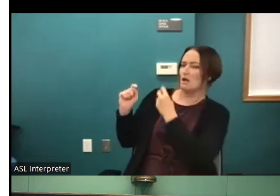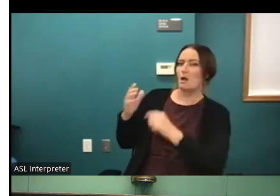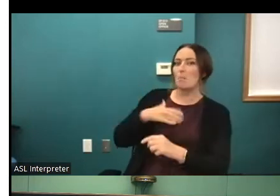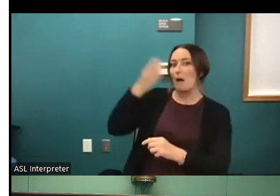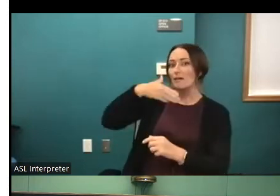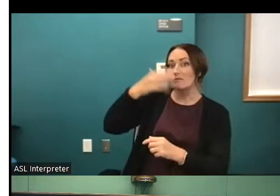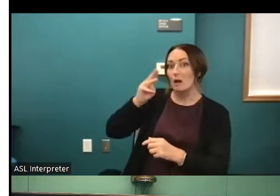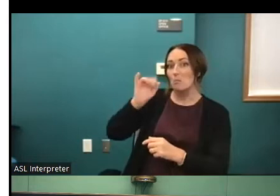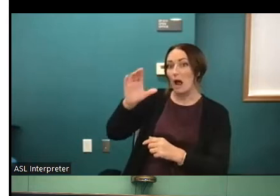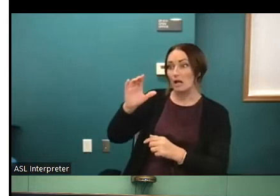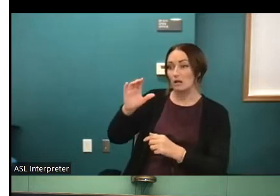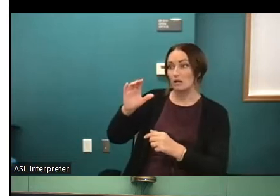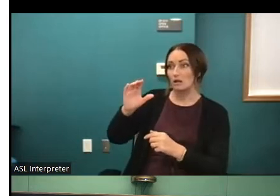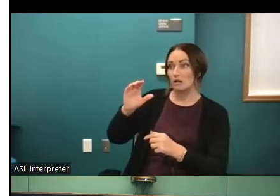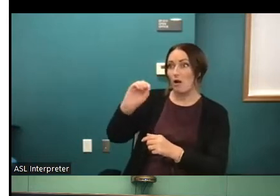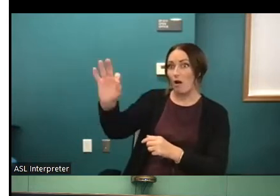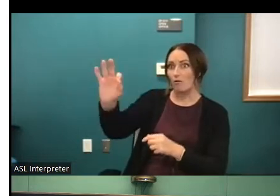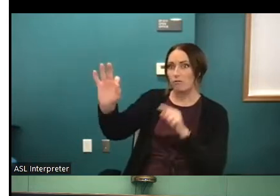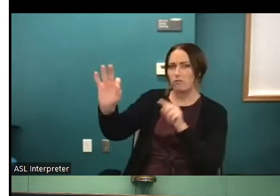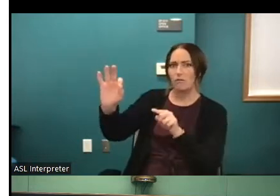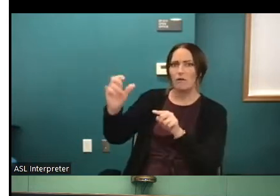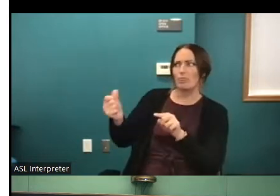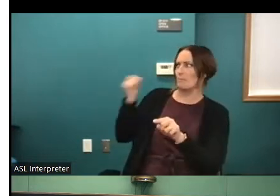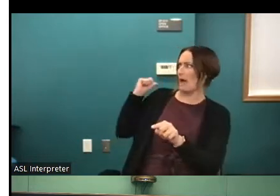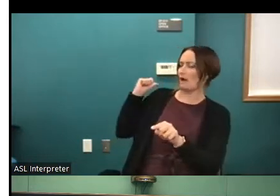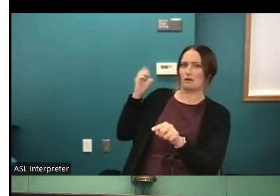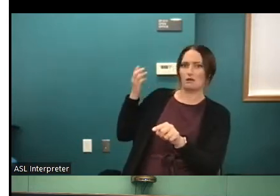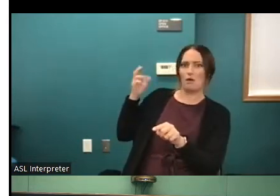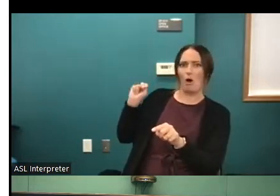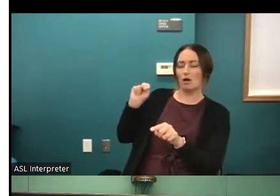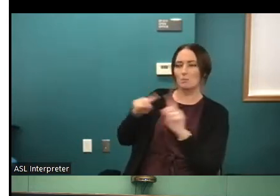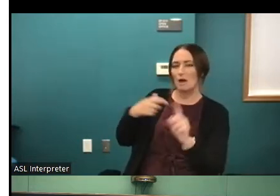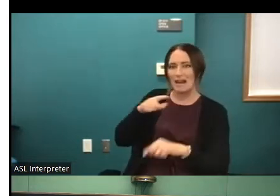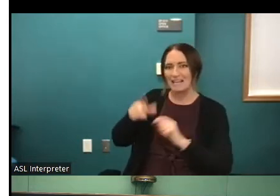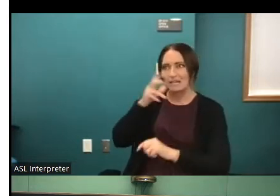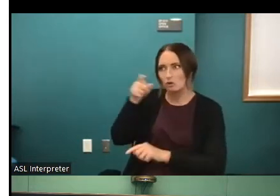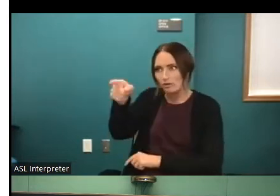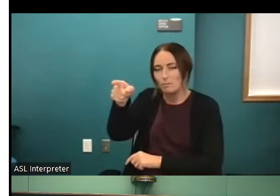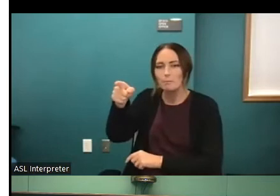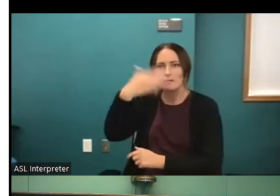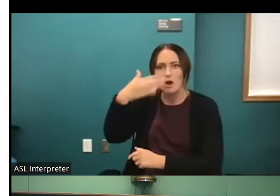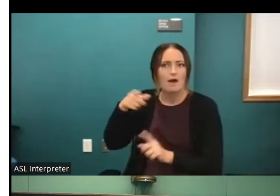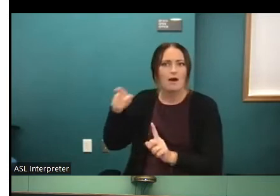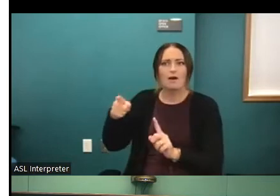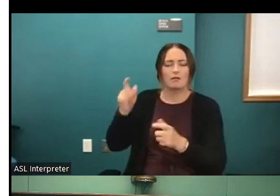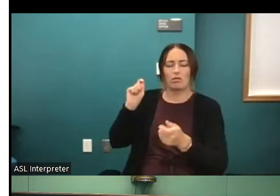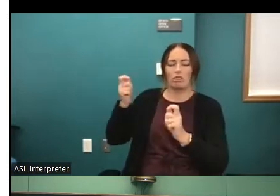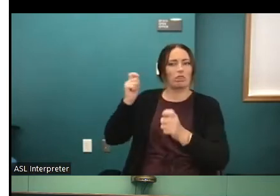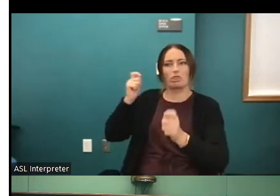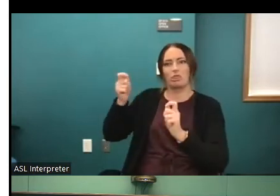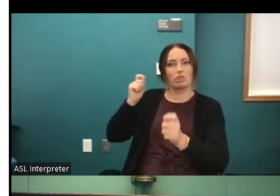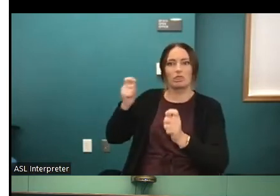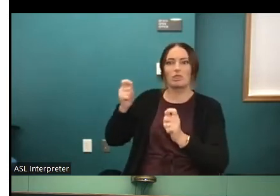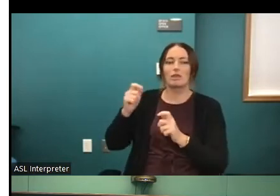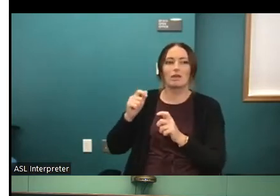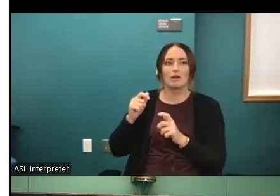mic. That So with speech is that, probably louder. you would bump the front mic, directional mic up and dampen the back one. Yeah, because you're hearing